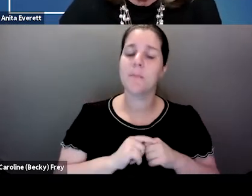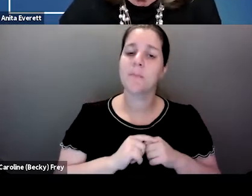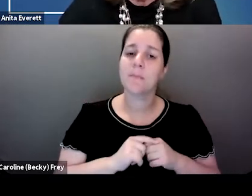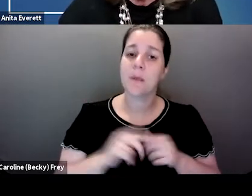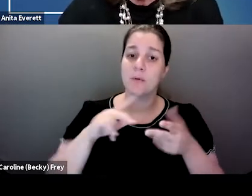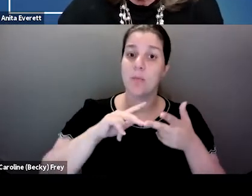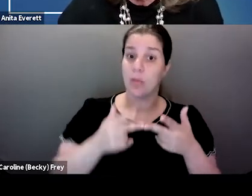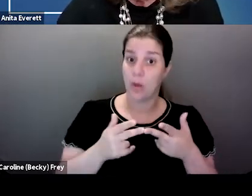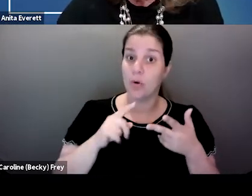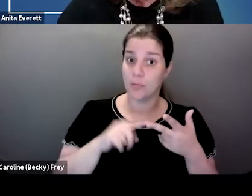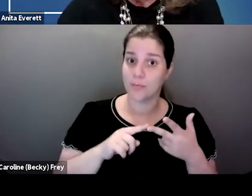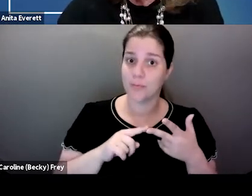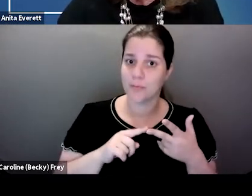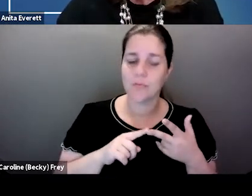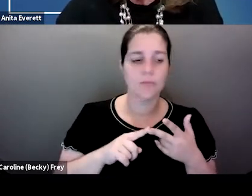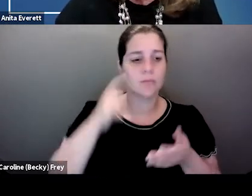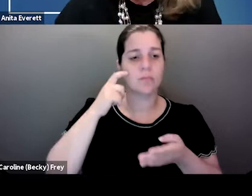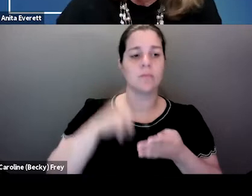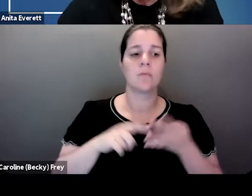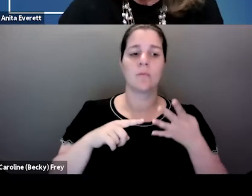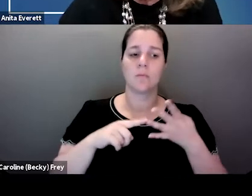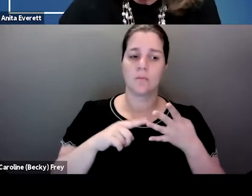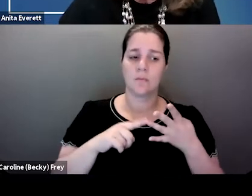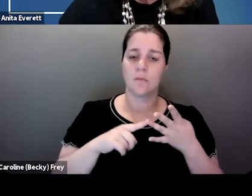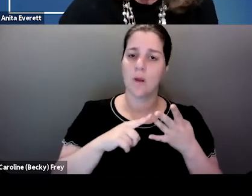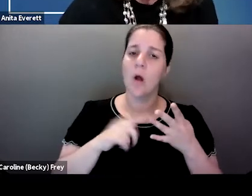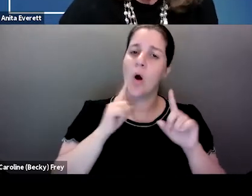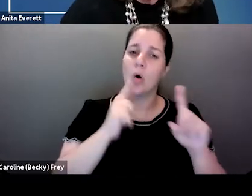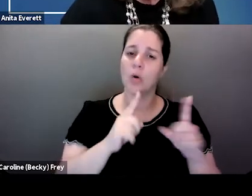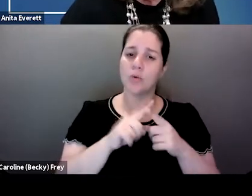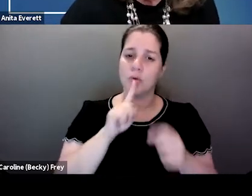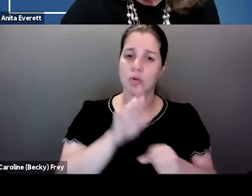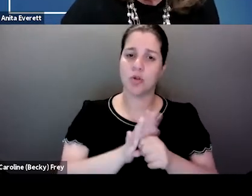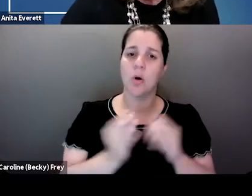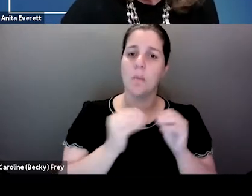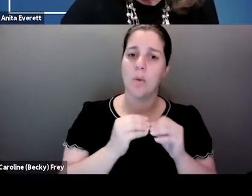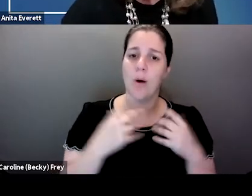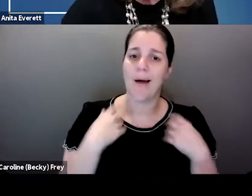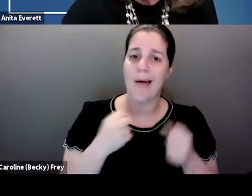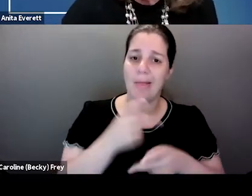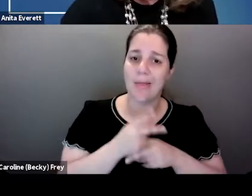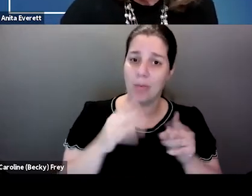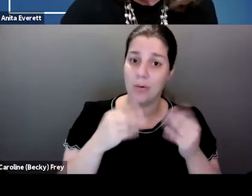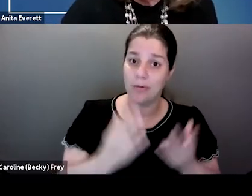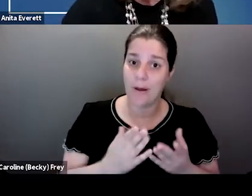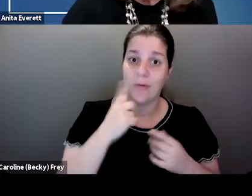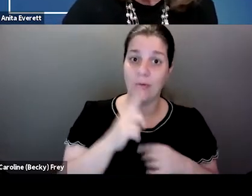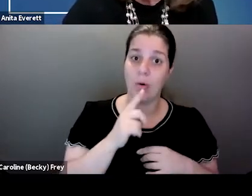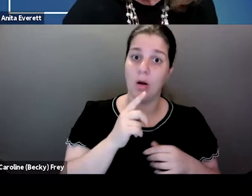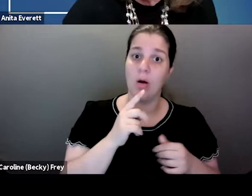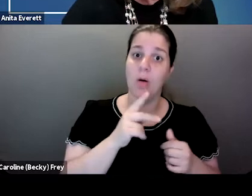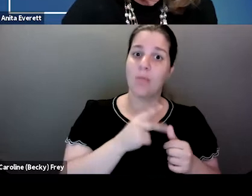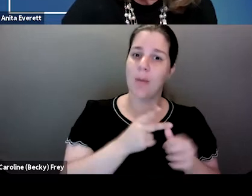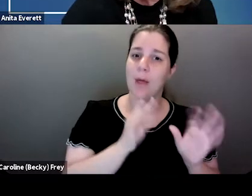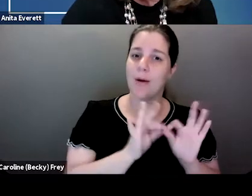with assuring that more healthcare providers in the primary care realm, as well as specialty providers,